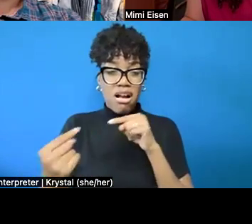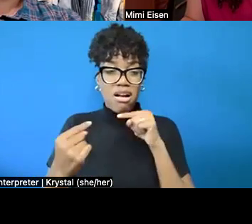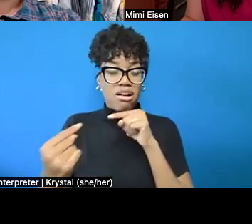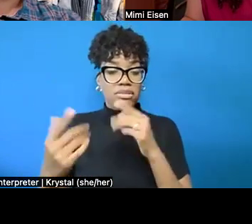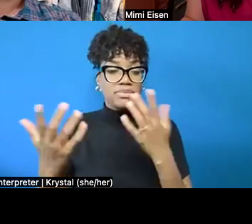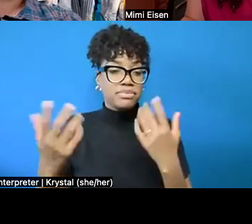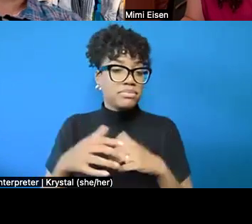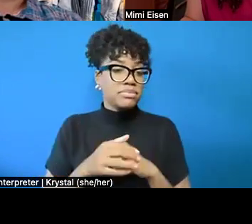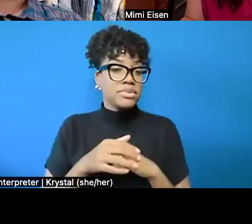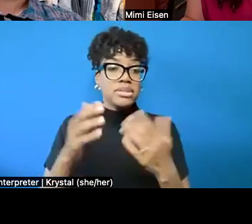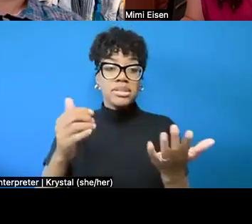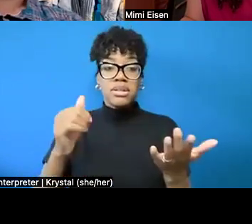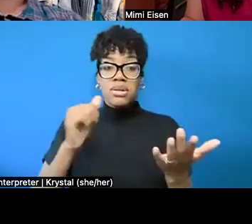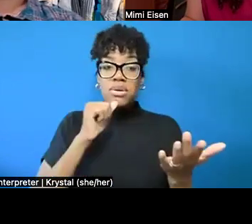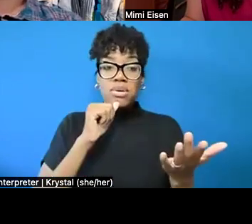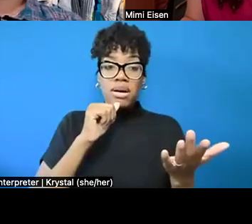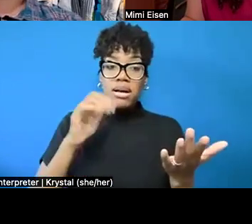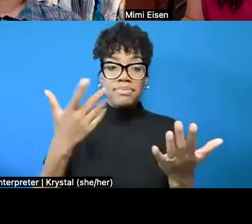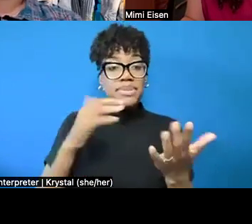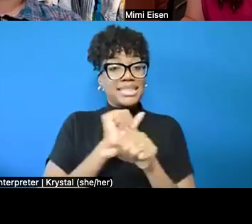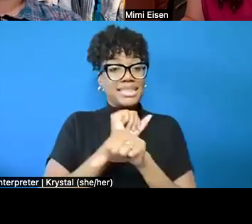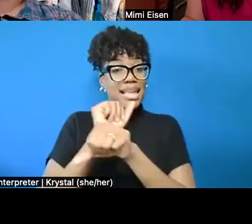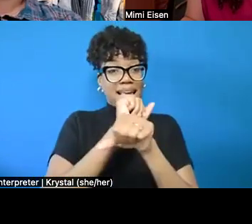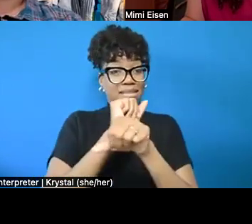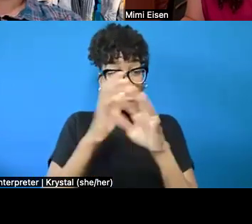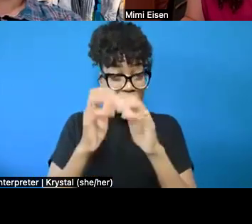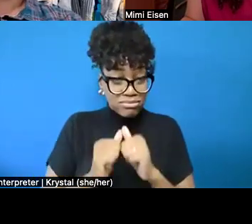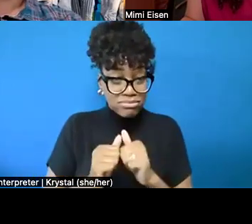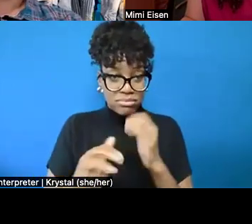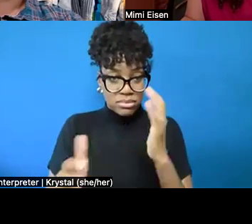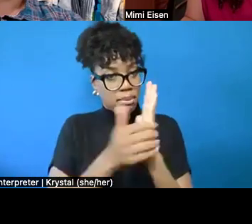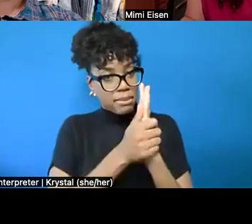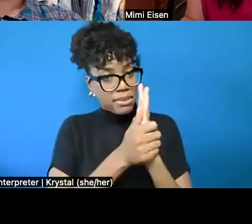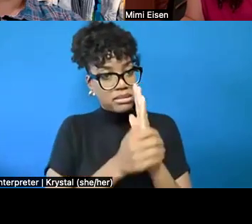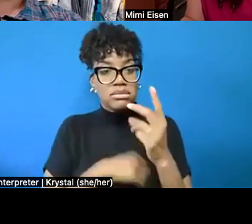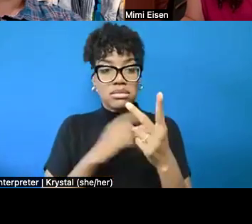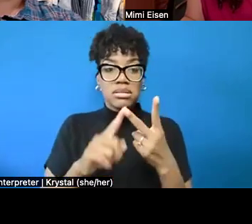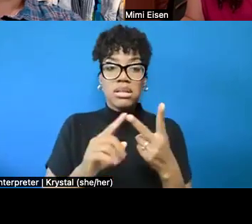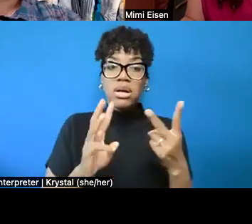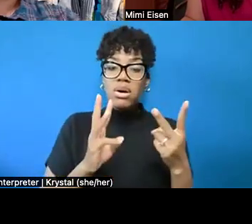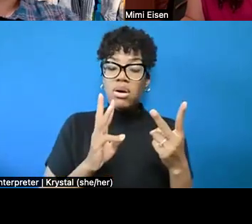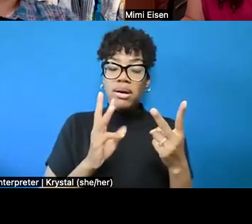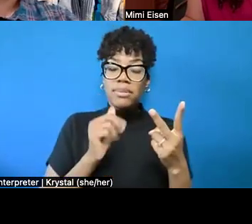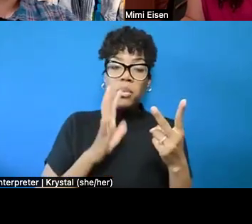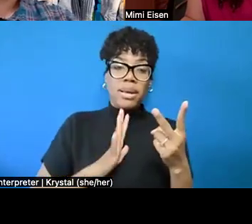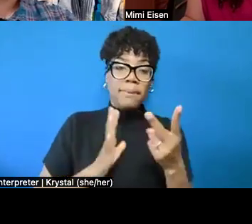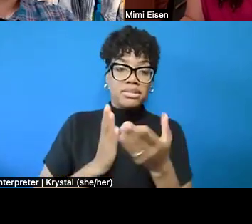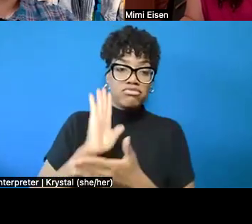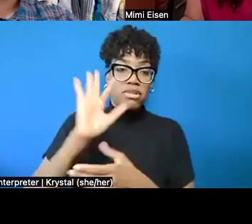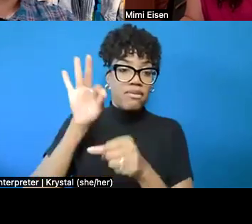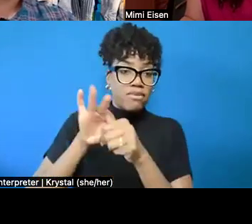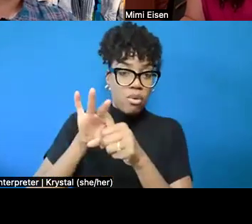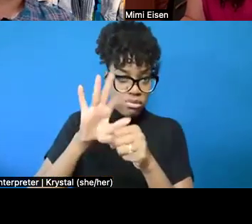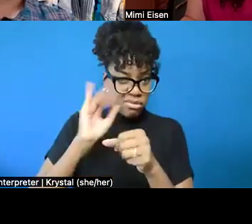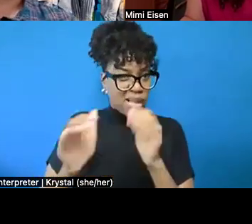Reconstruction era, right? All of that. So I think, especially at a moment like now when constitutional